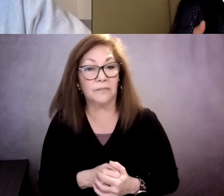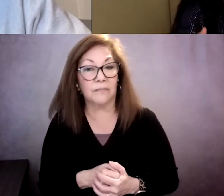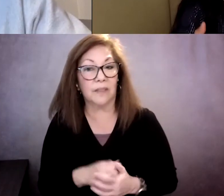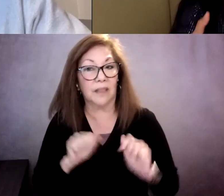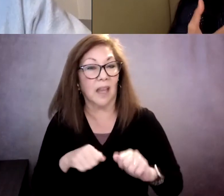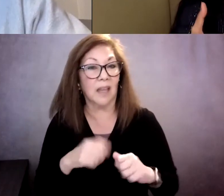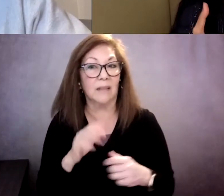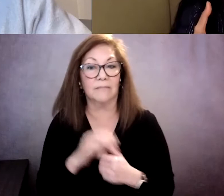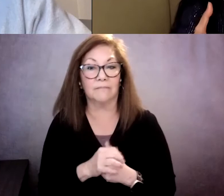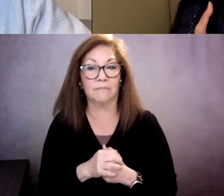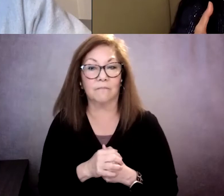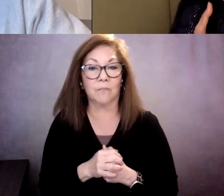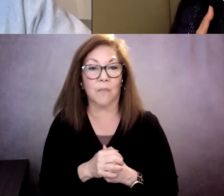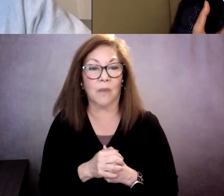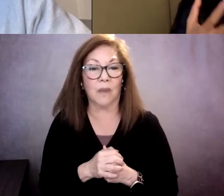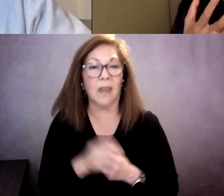talk about how